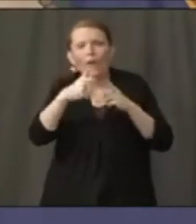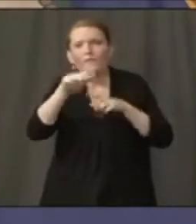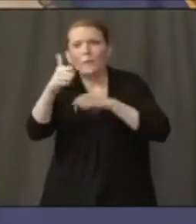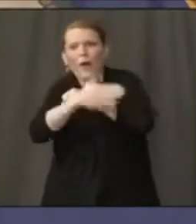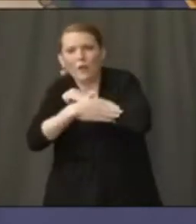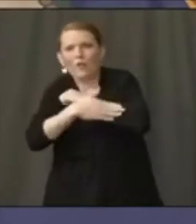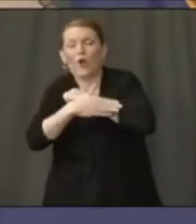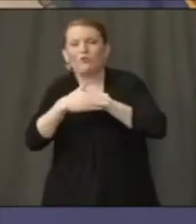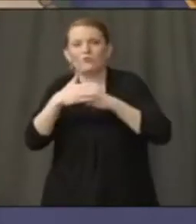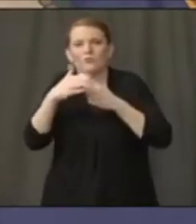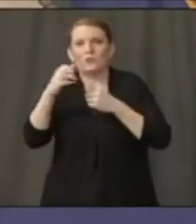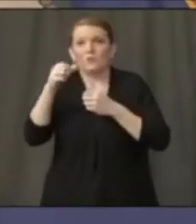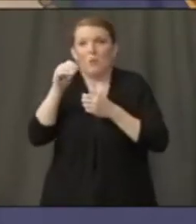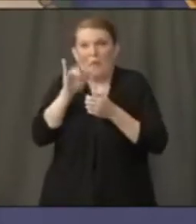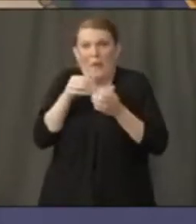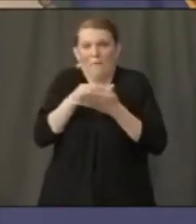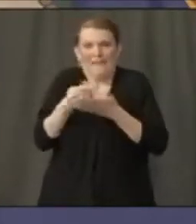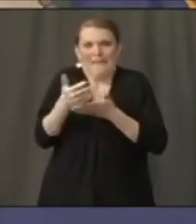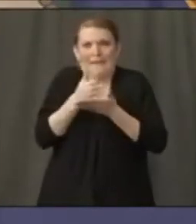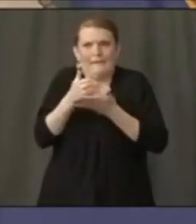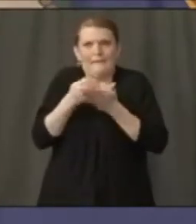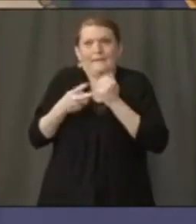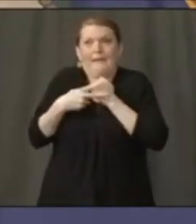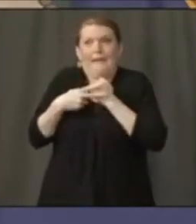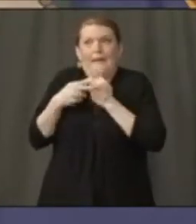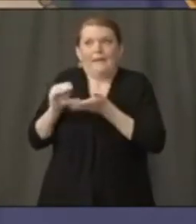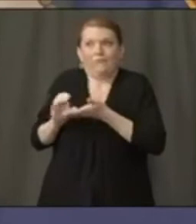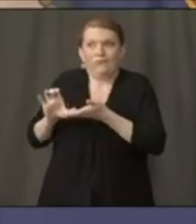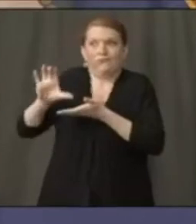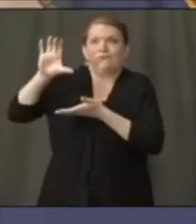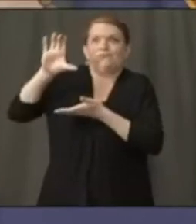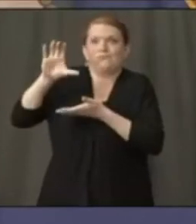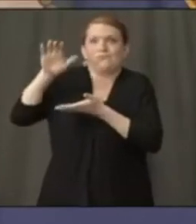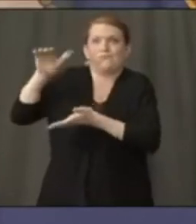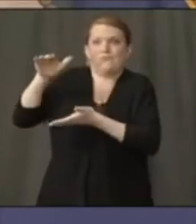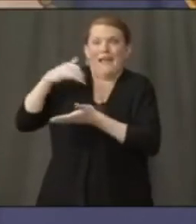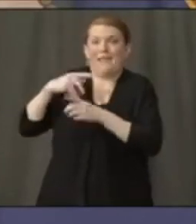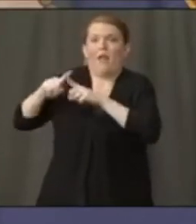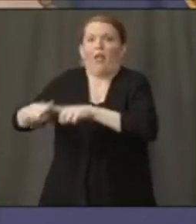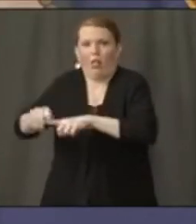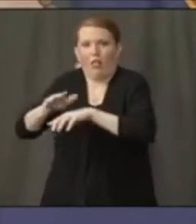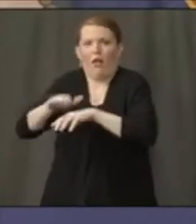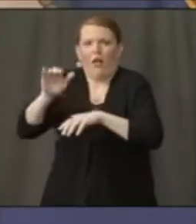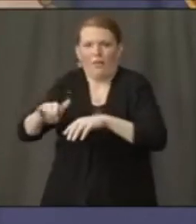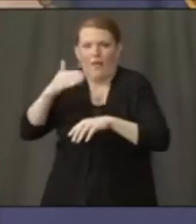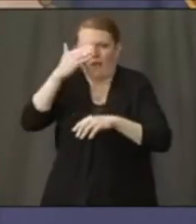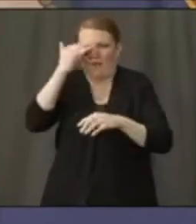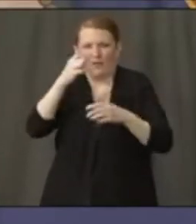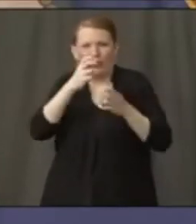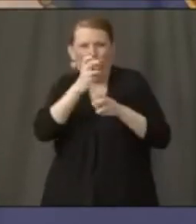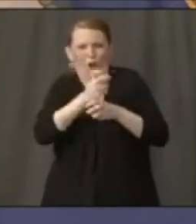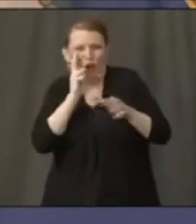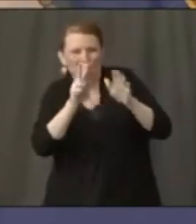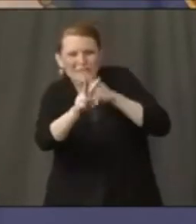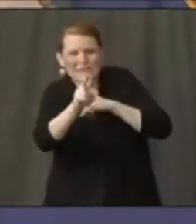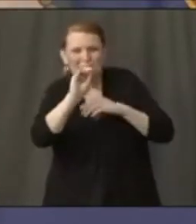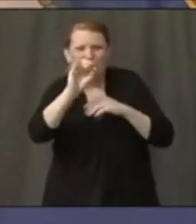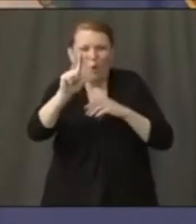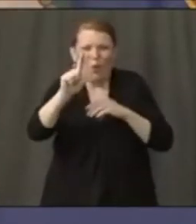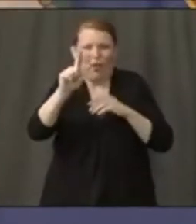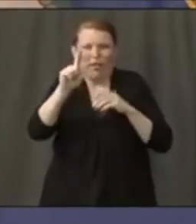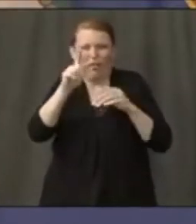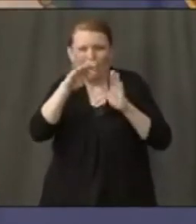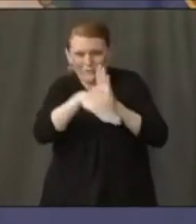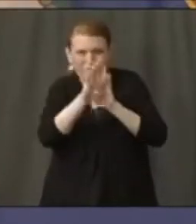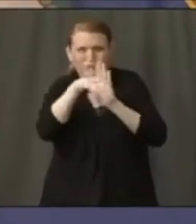but they needed it because they're so volatile going forward. Alaska had a rainy day fund, which was